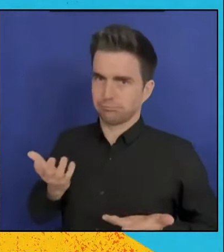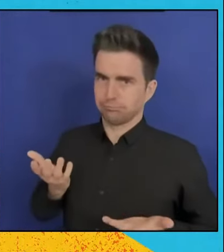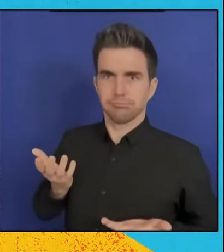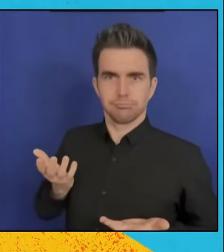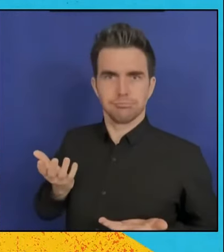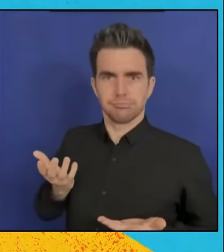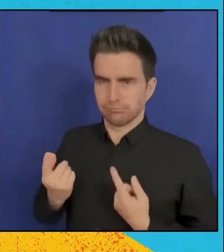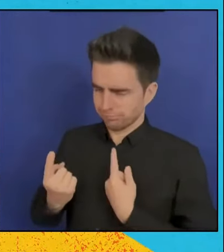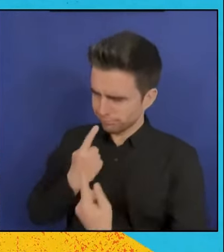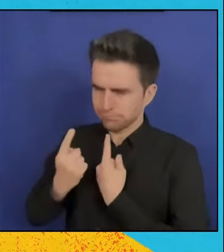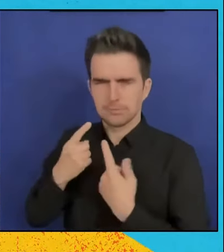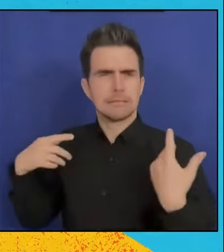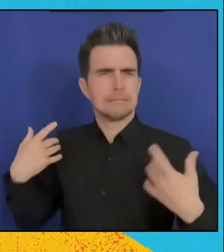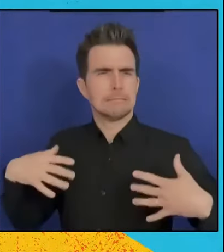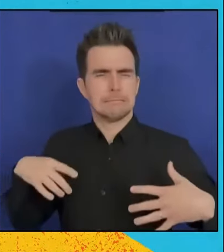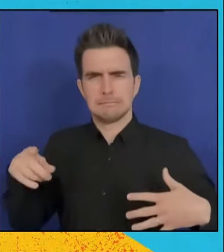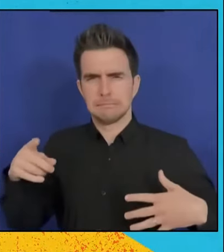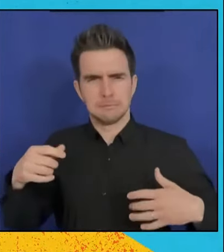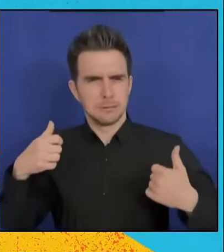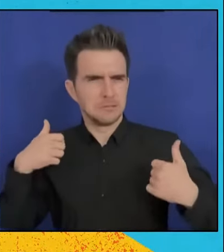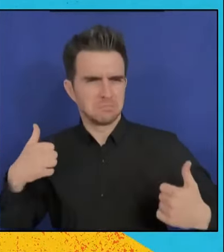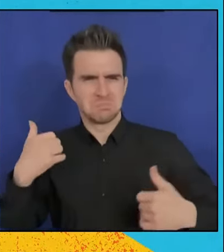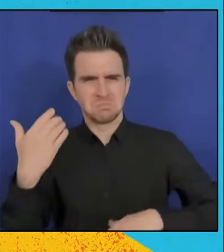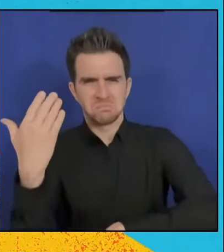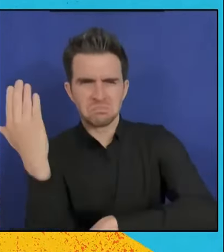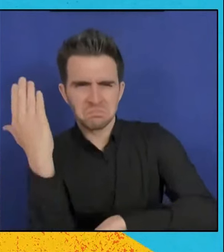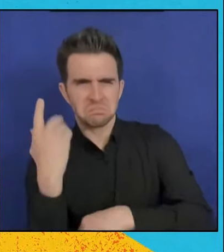Sustainable Development Group. Welcome, Achim Steiner.